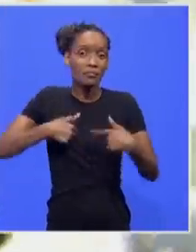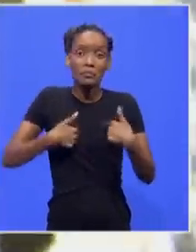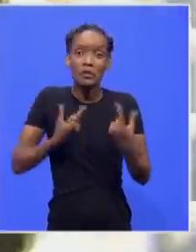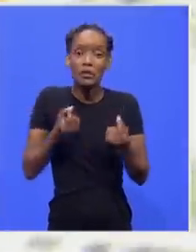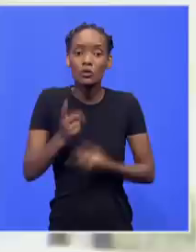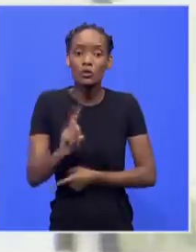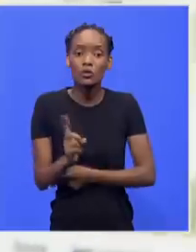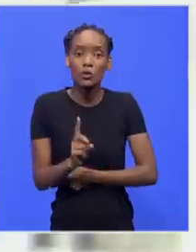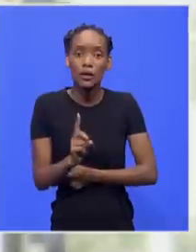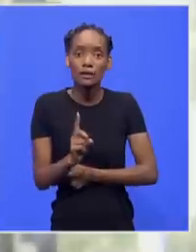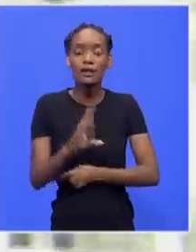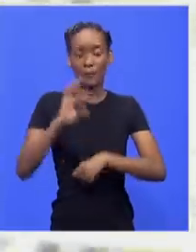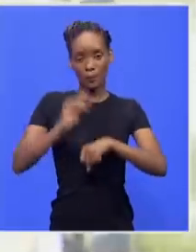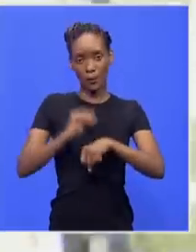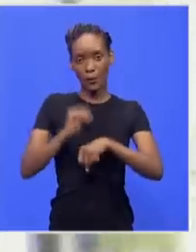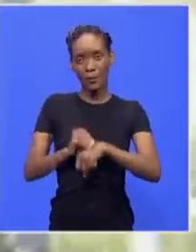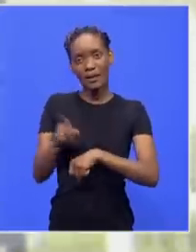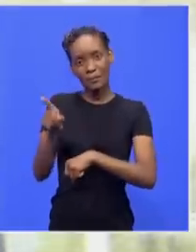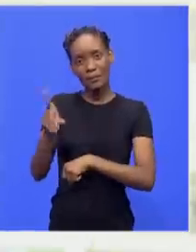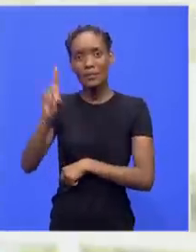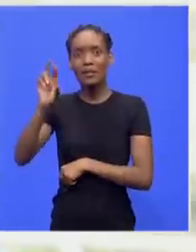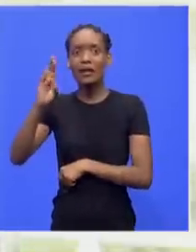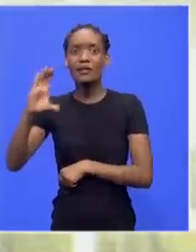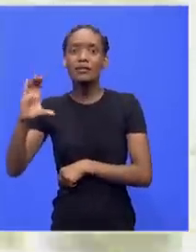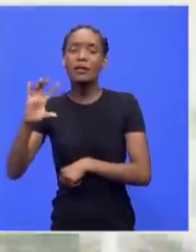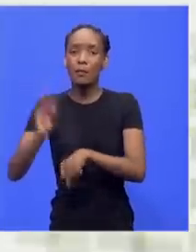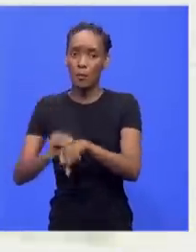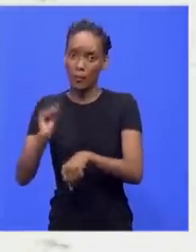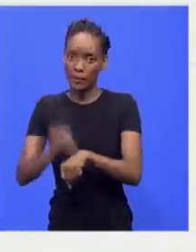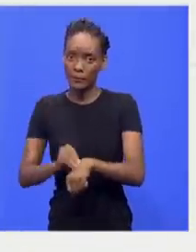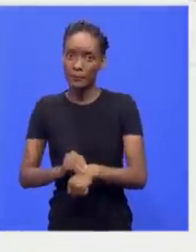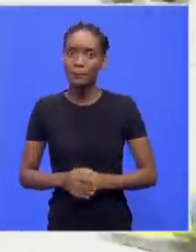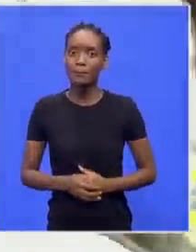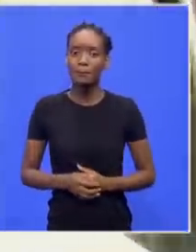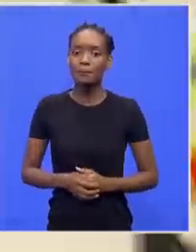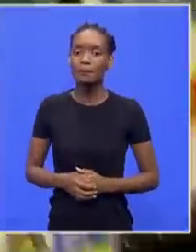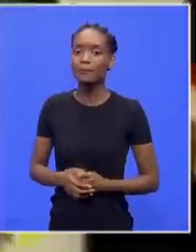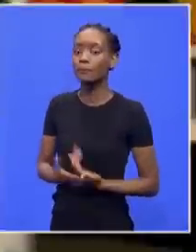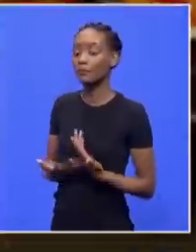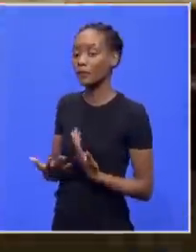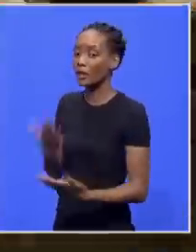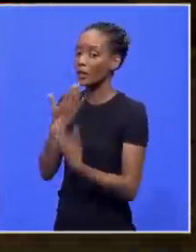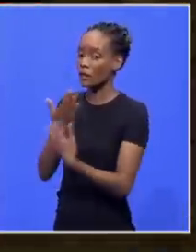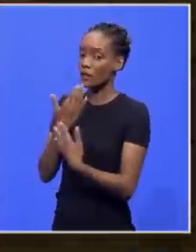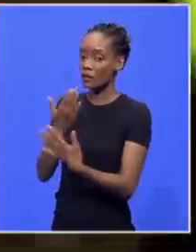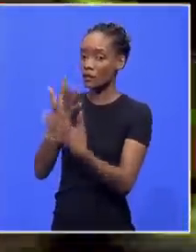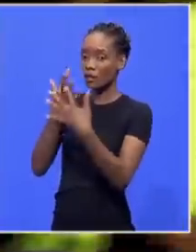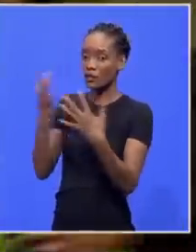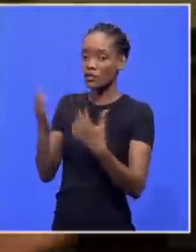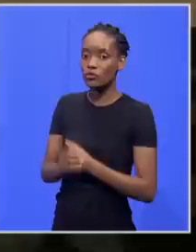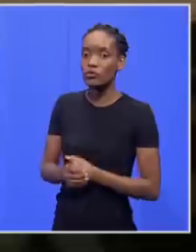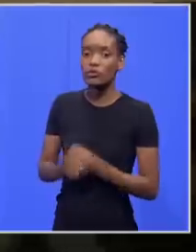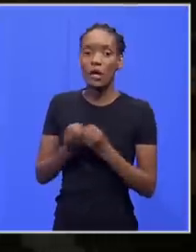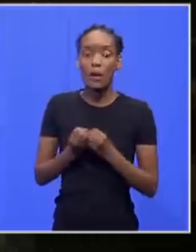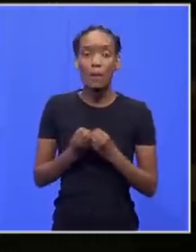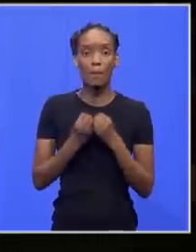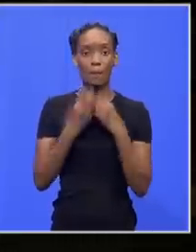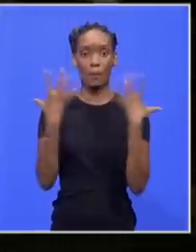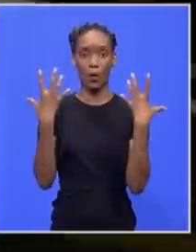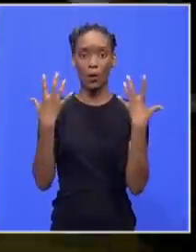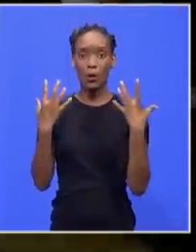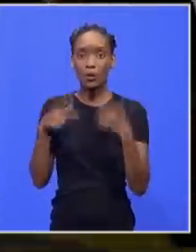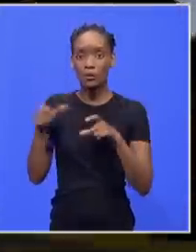coming here, problem Congo. All right, thank you so much. Aldrin, the majority of the refugees here are